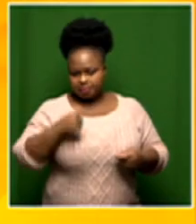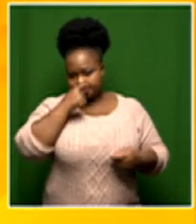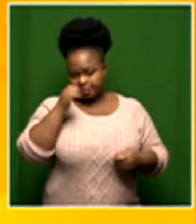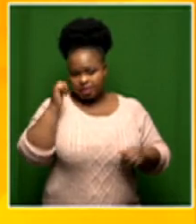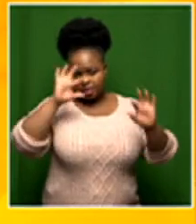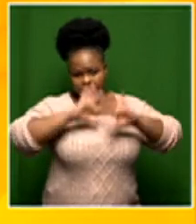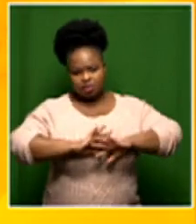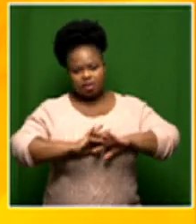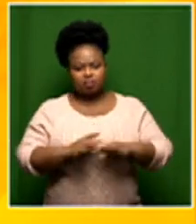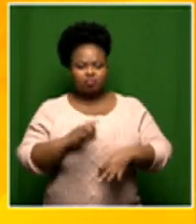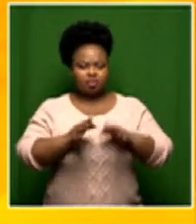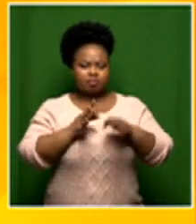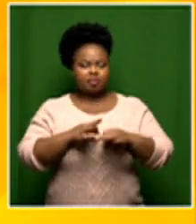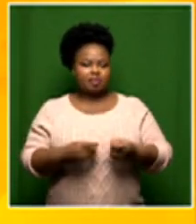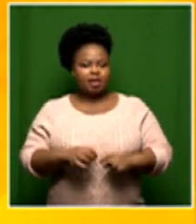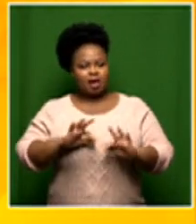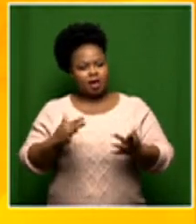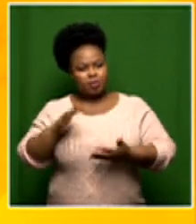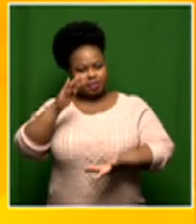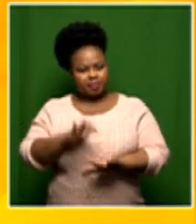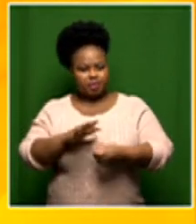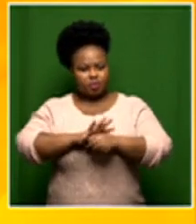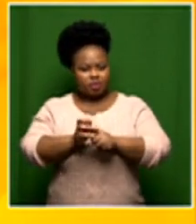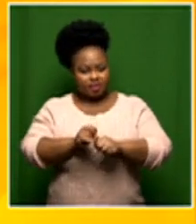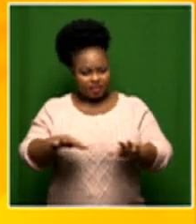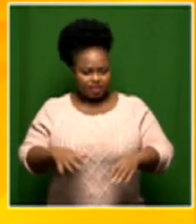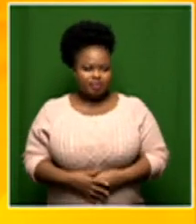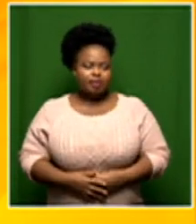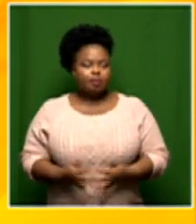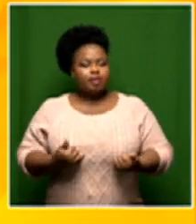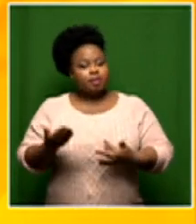night with regard to the country's fight against the coronavirus. Let's take a quick break and